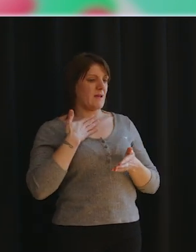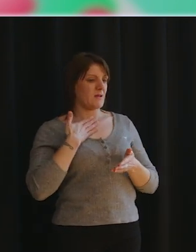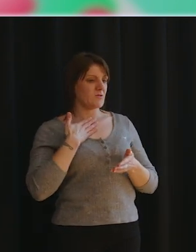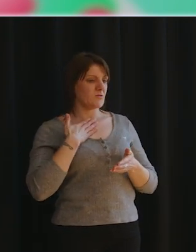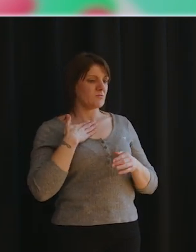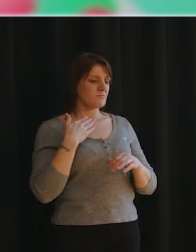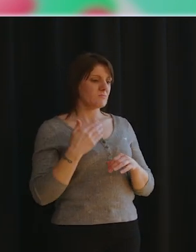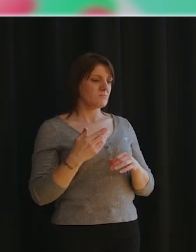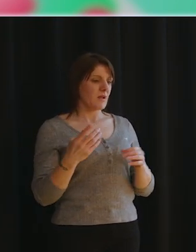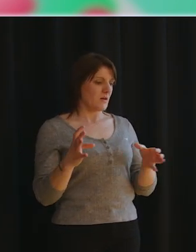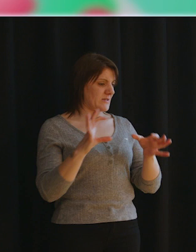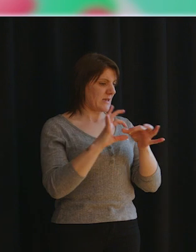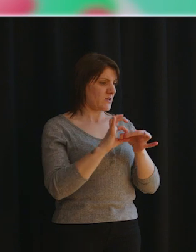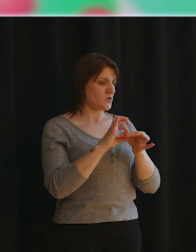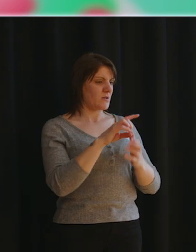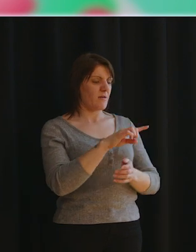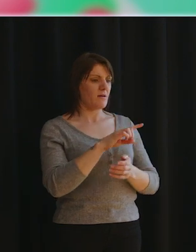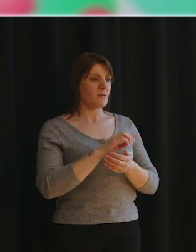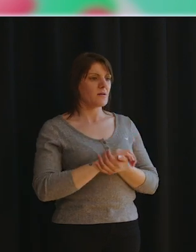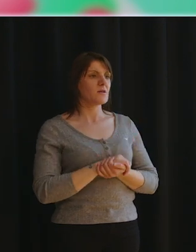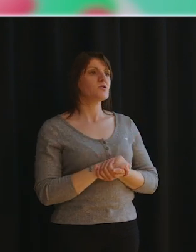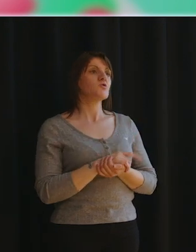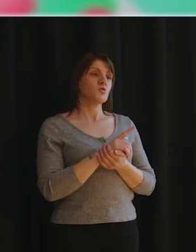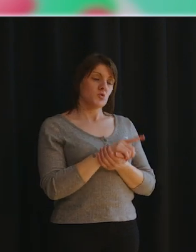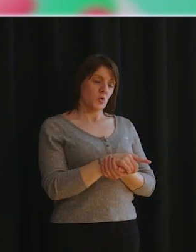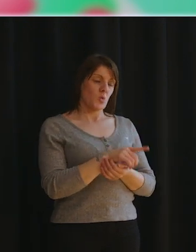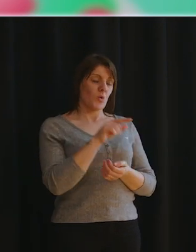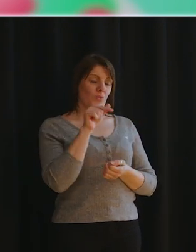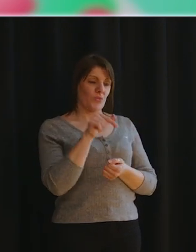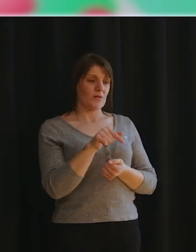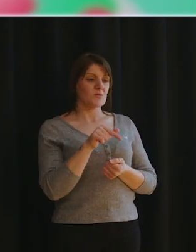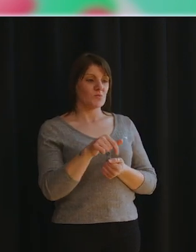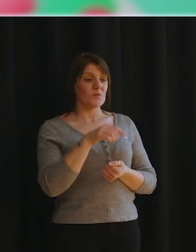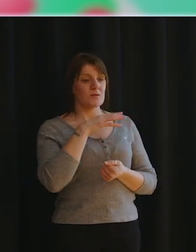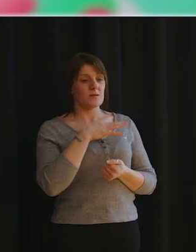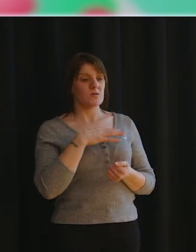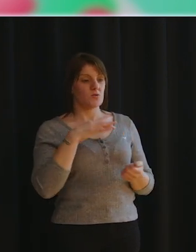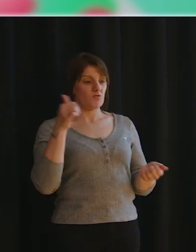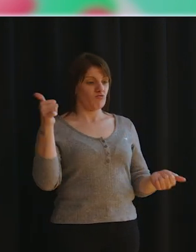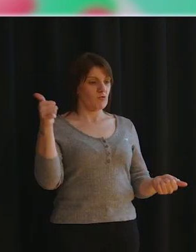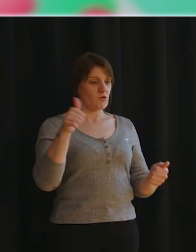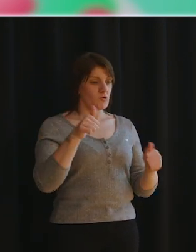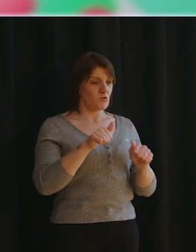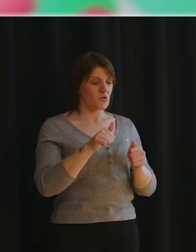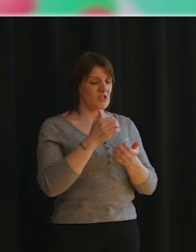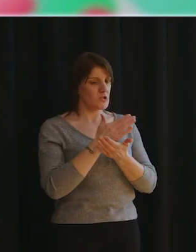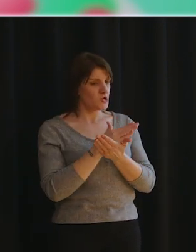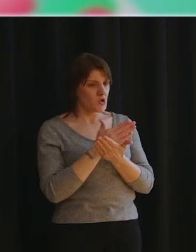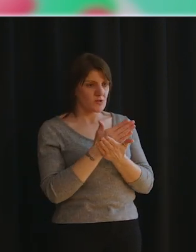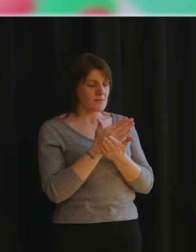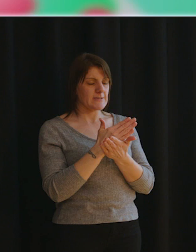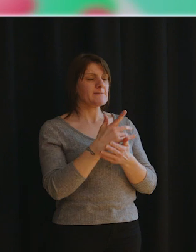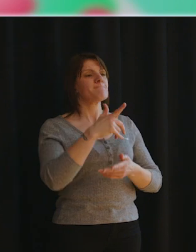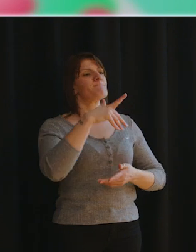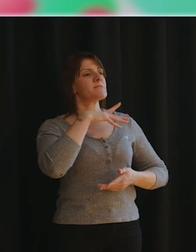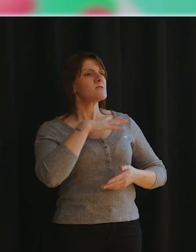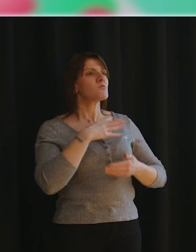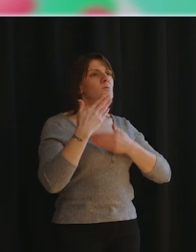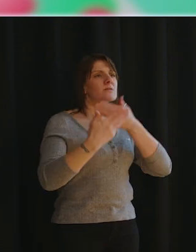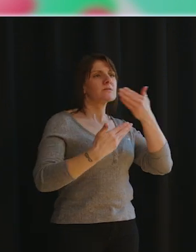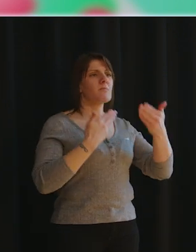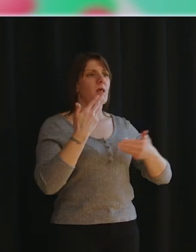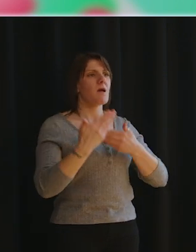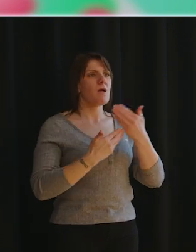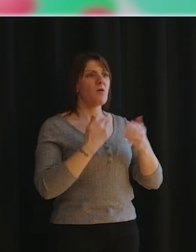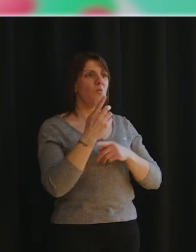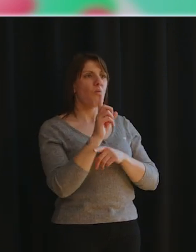Now, this means that we do need to reduce uncertainty, and we need to explain exactly